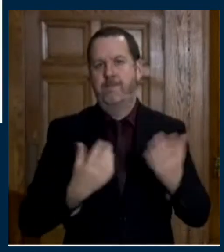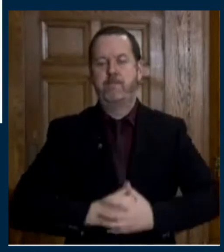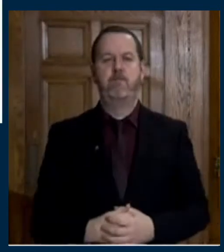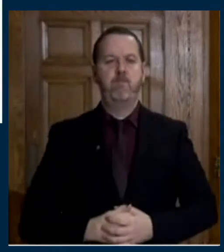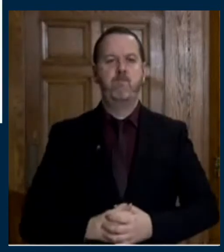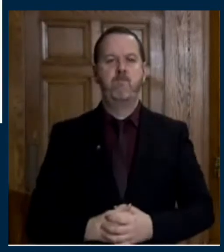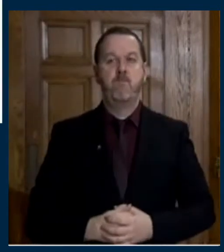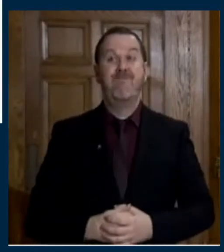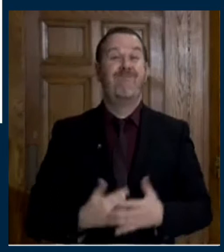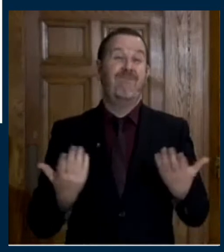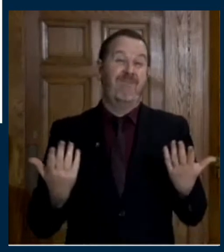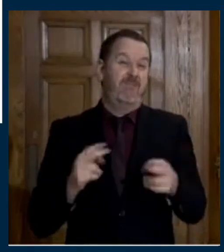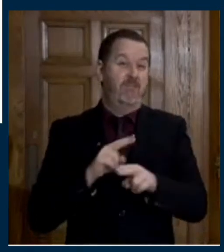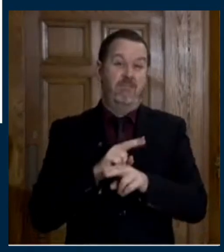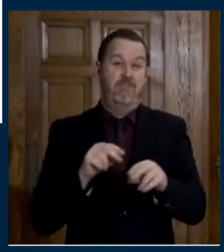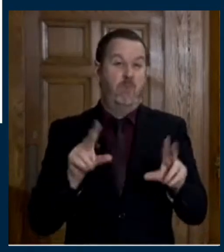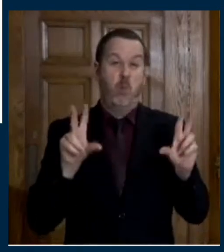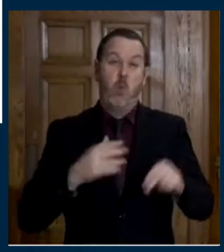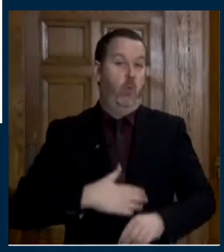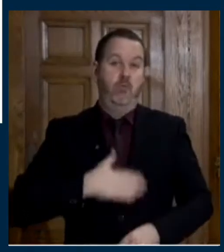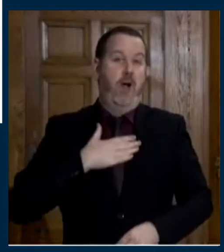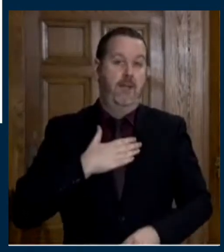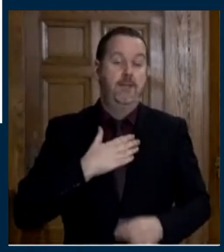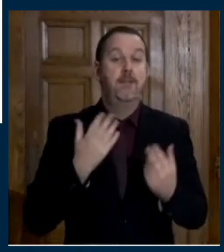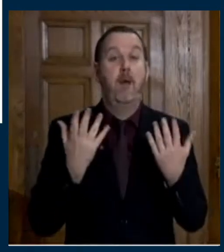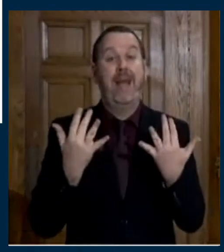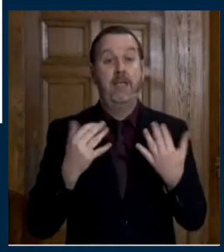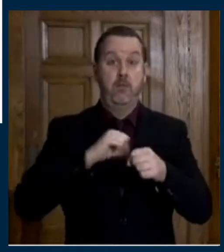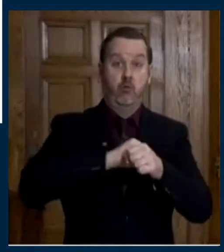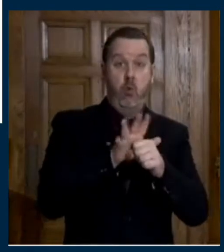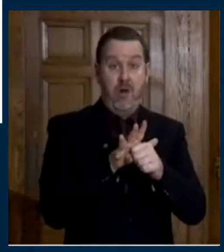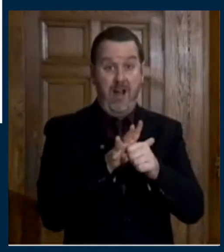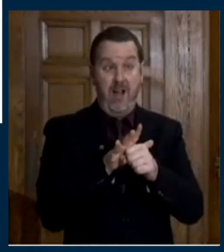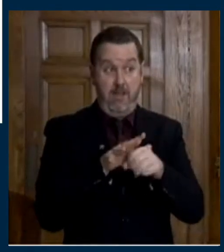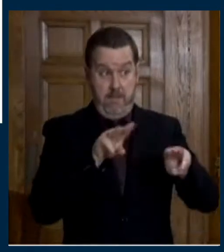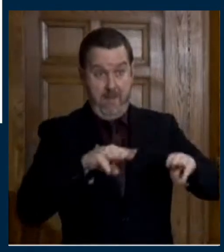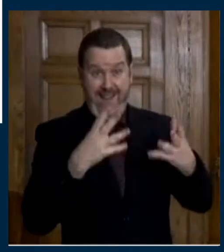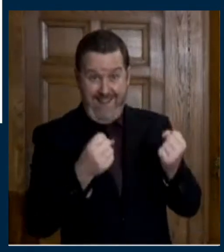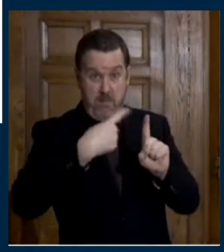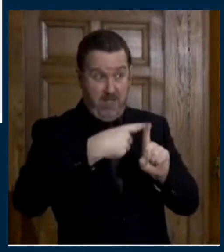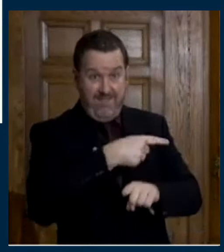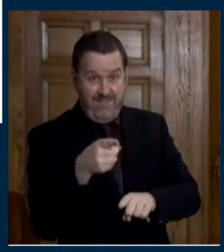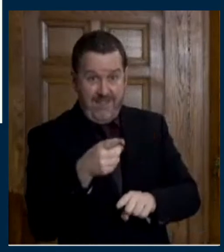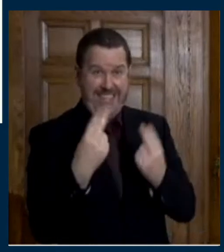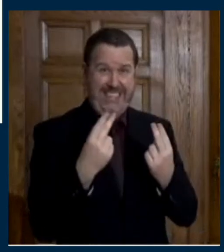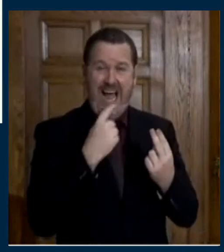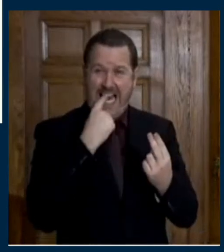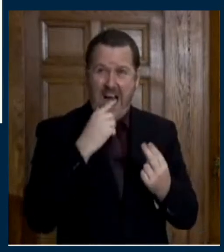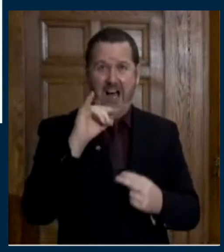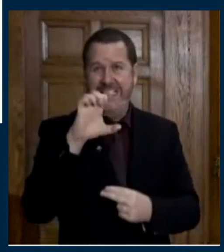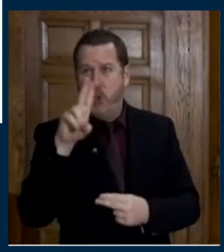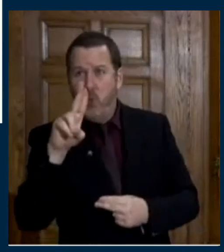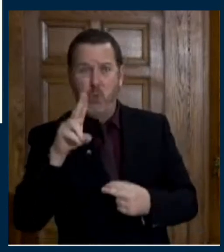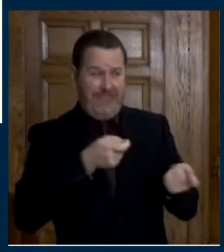Unsurprisingly, we're also seeing the number of COVID patients who require critical care rising. It's now at about the